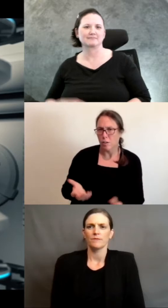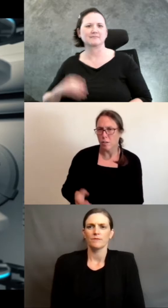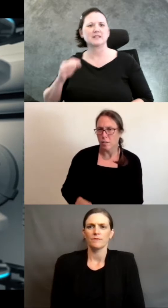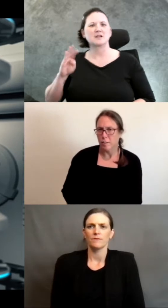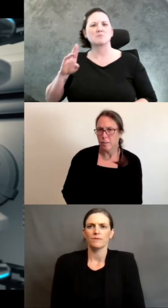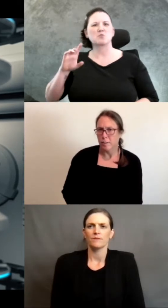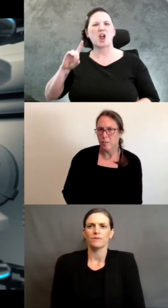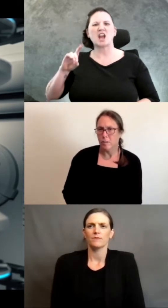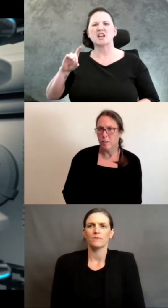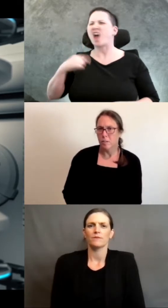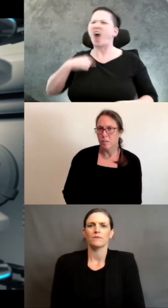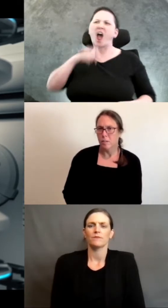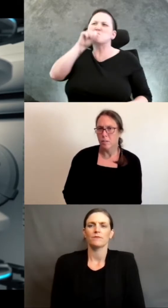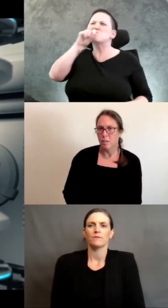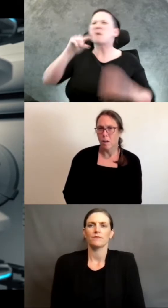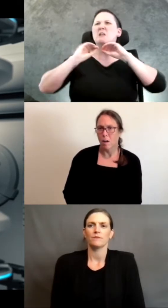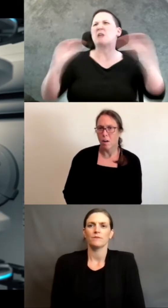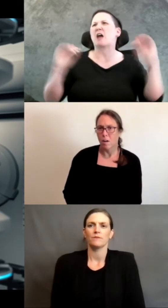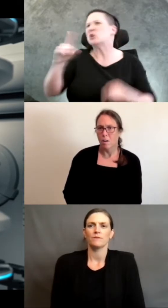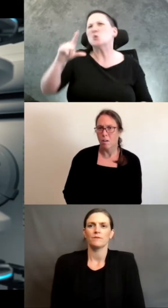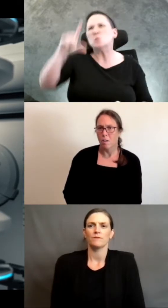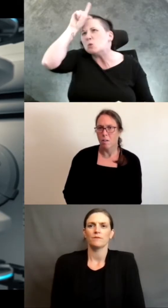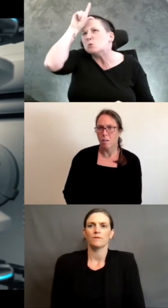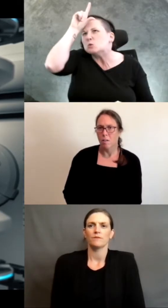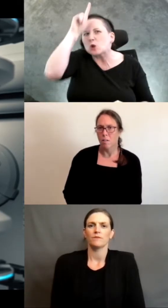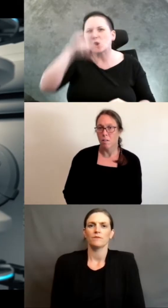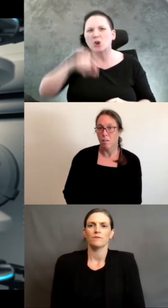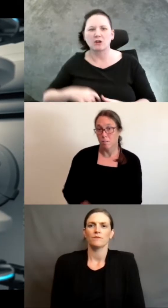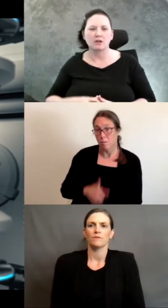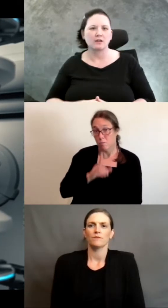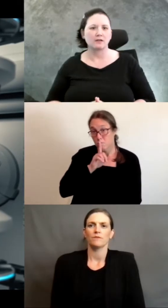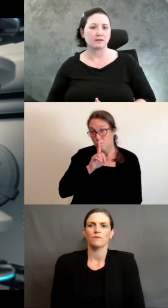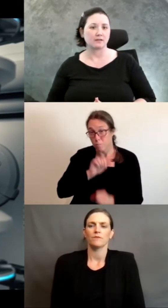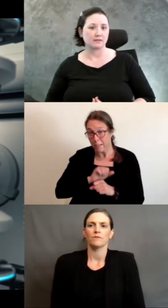loser. Really? Really?